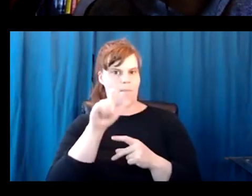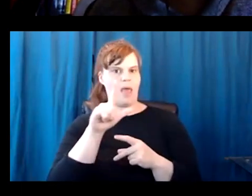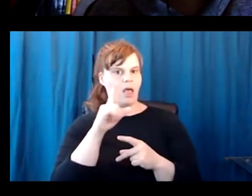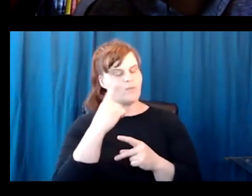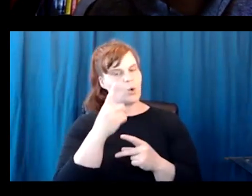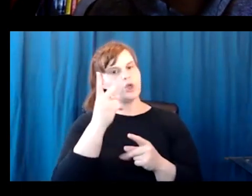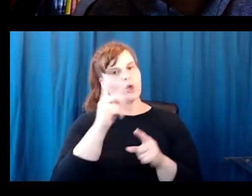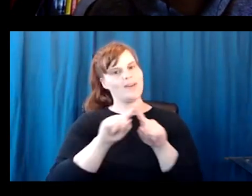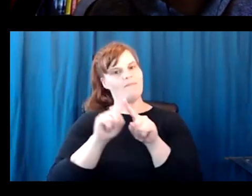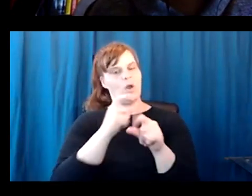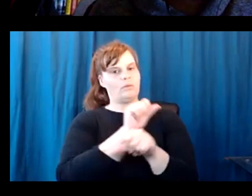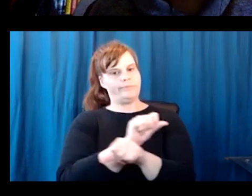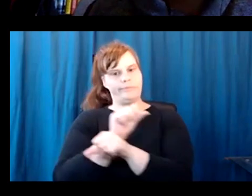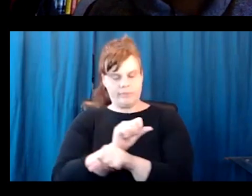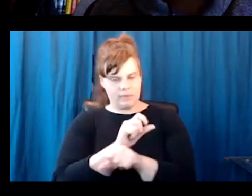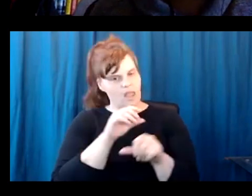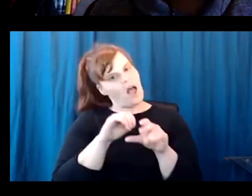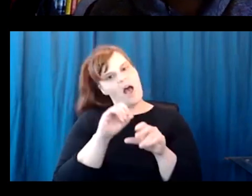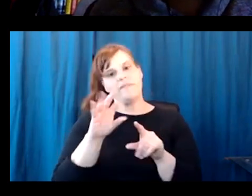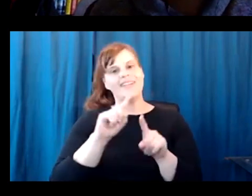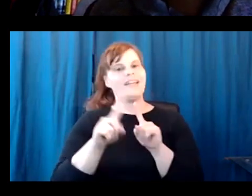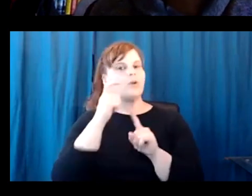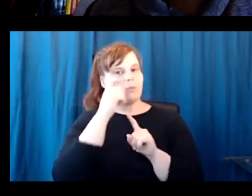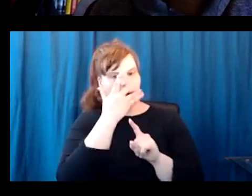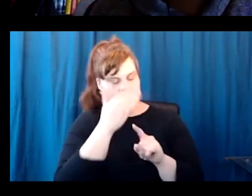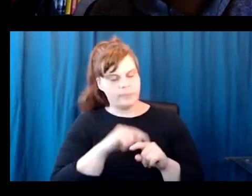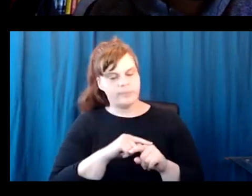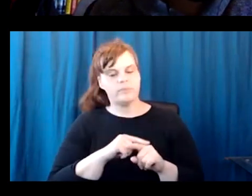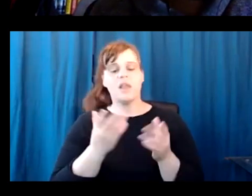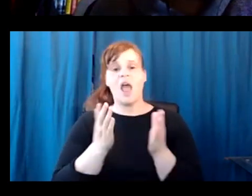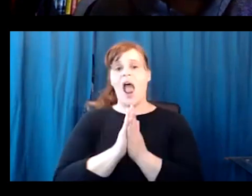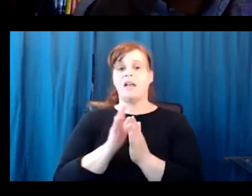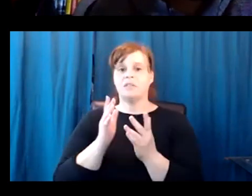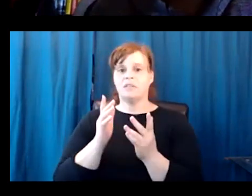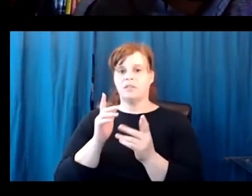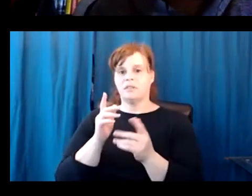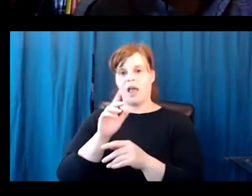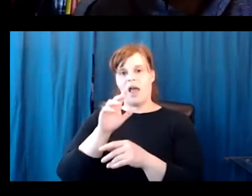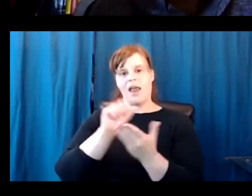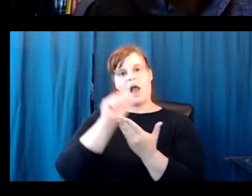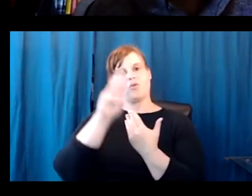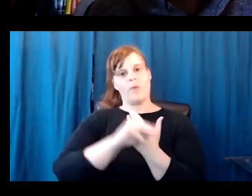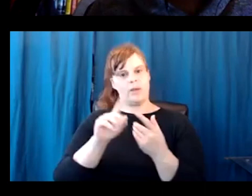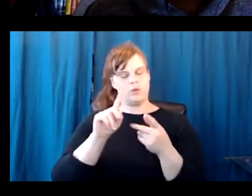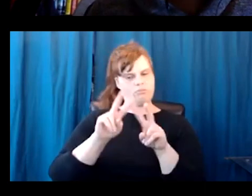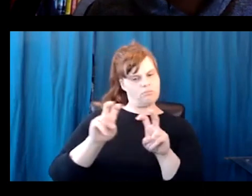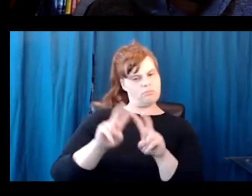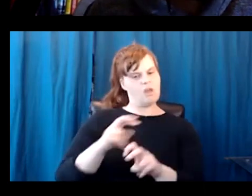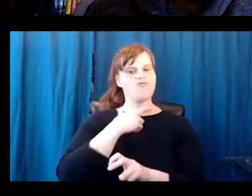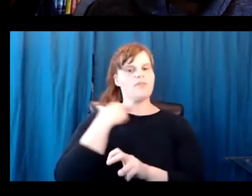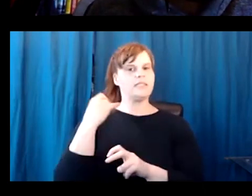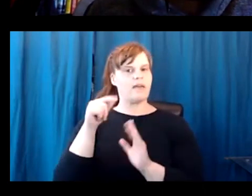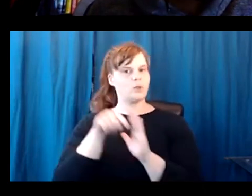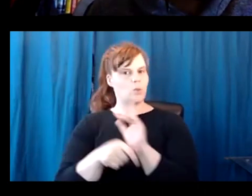races. Ask an algorithm to gauge a patient's risk of suicide. And then there's the